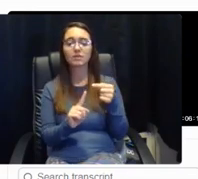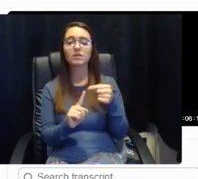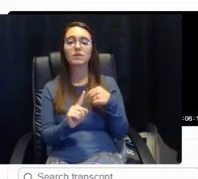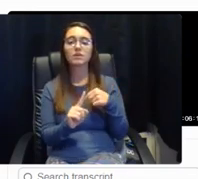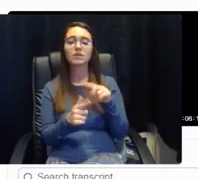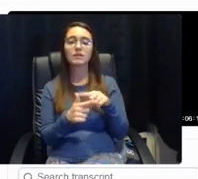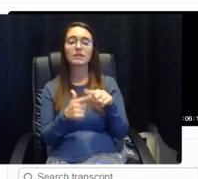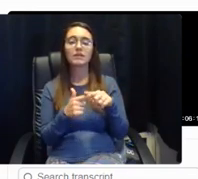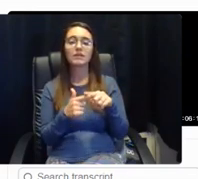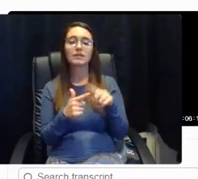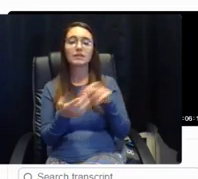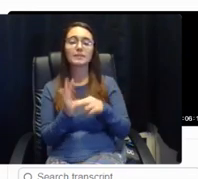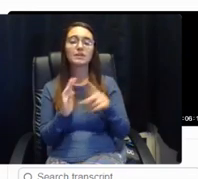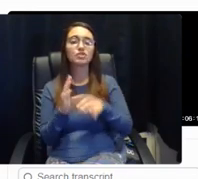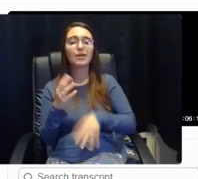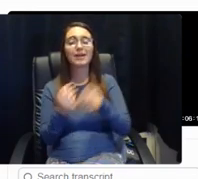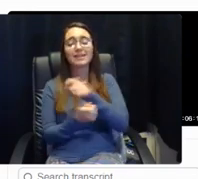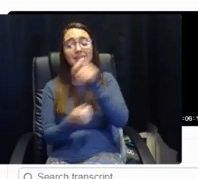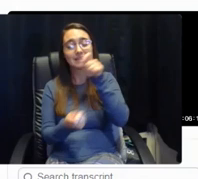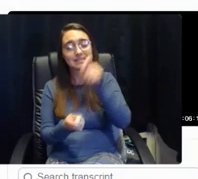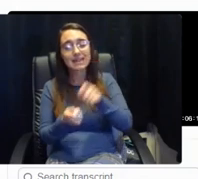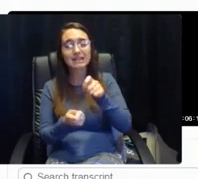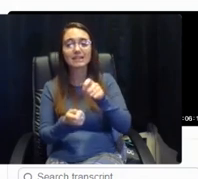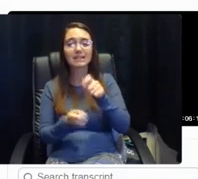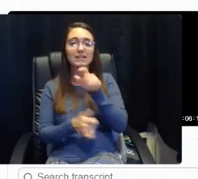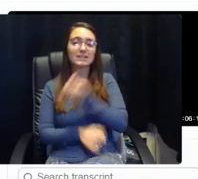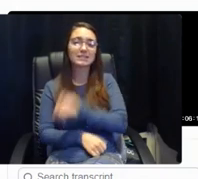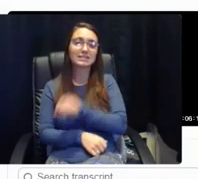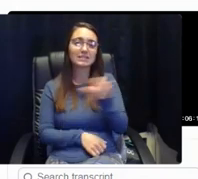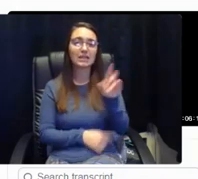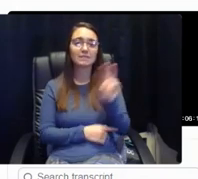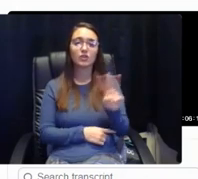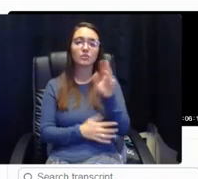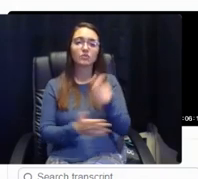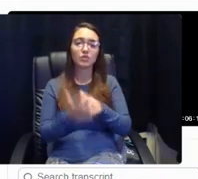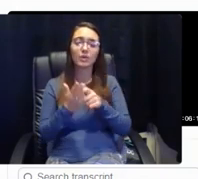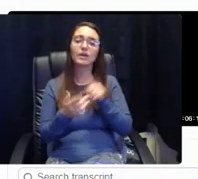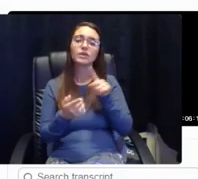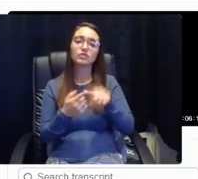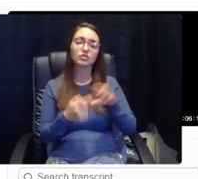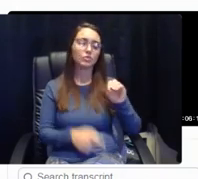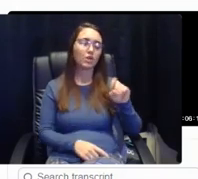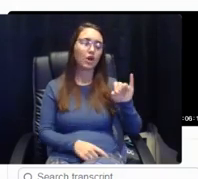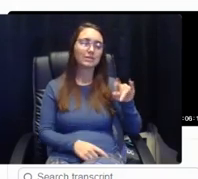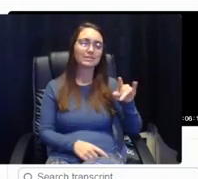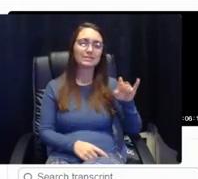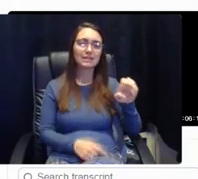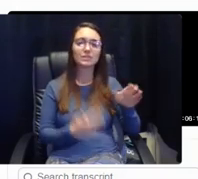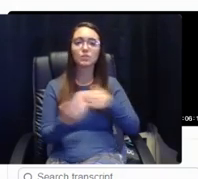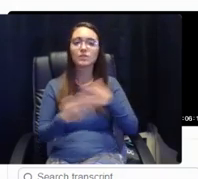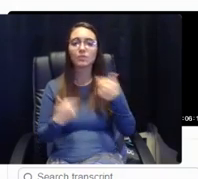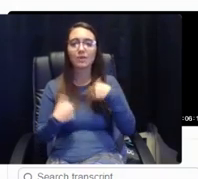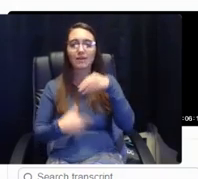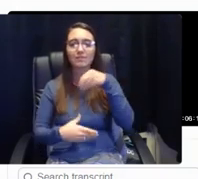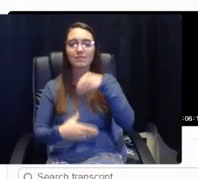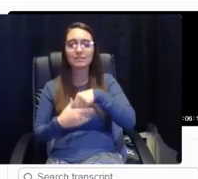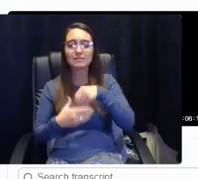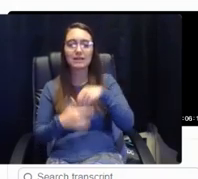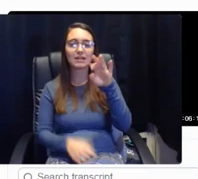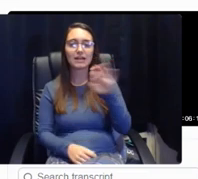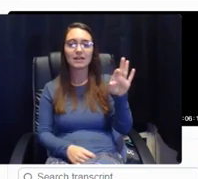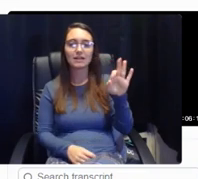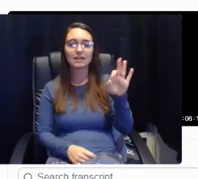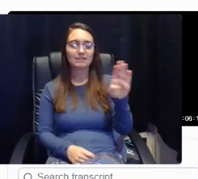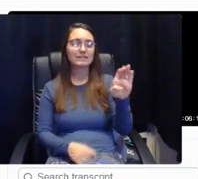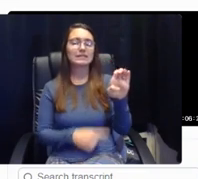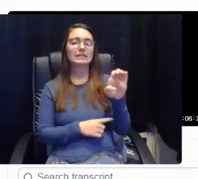amount required to oxidize whatever you have of iron 2 in the beaker. Now you